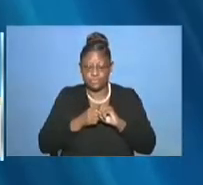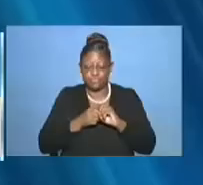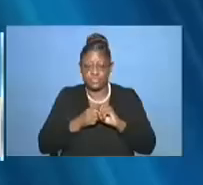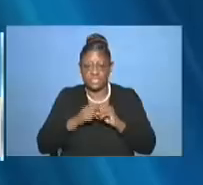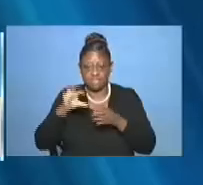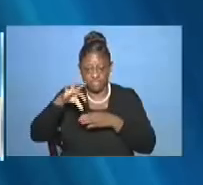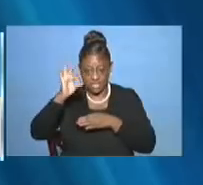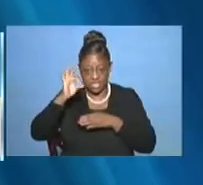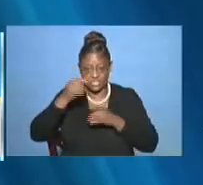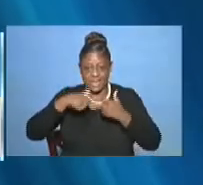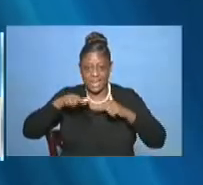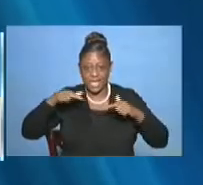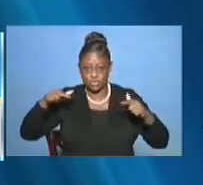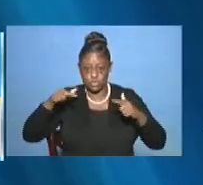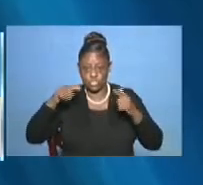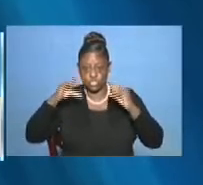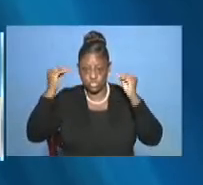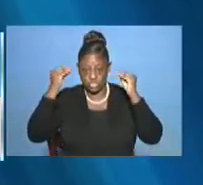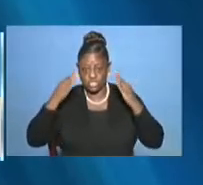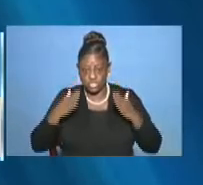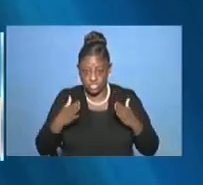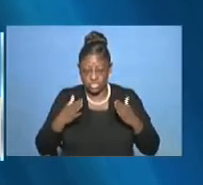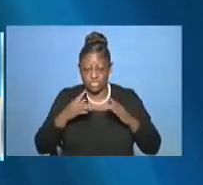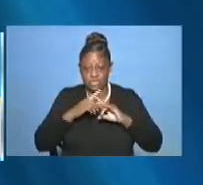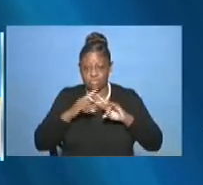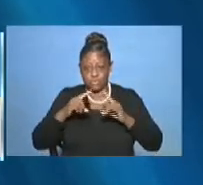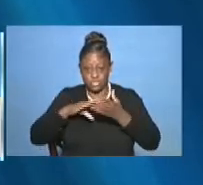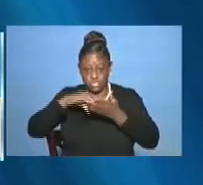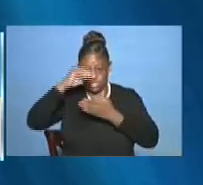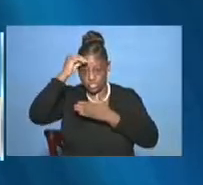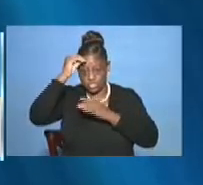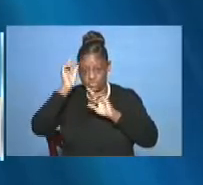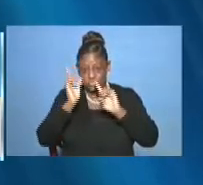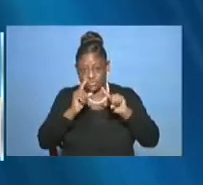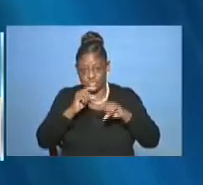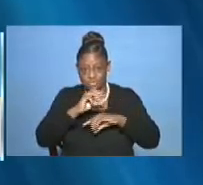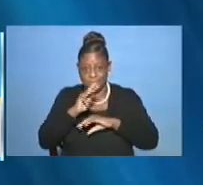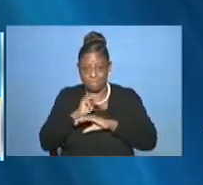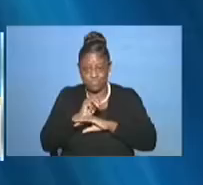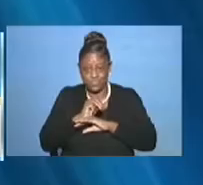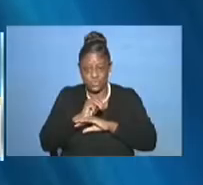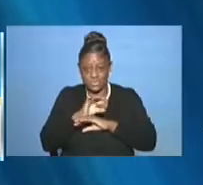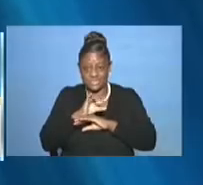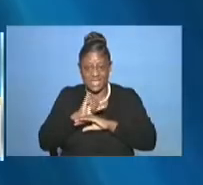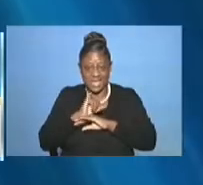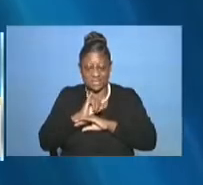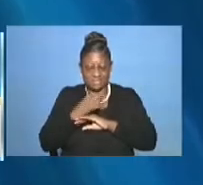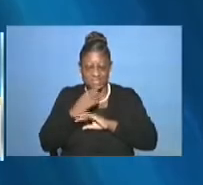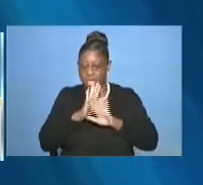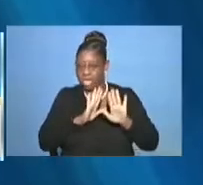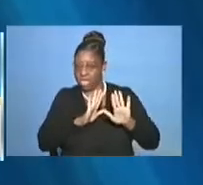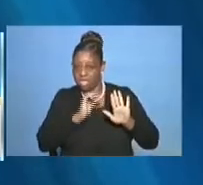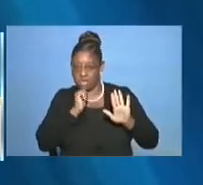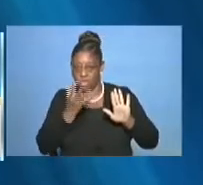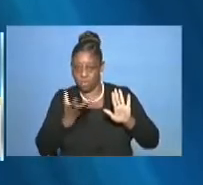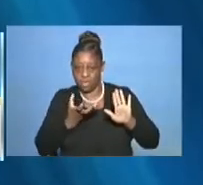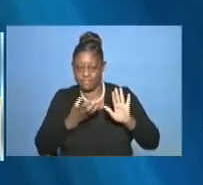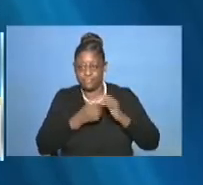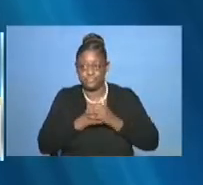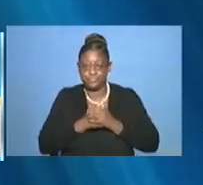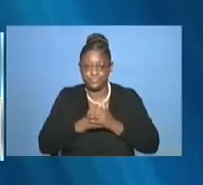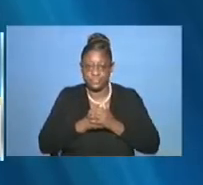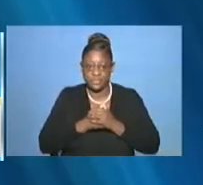arts teacher, but when she learned that she would be posted to Moores Island, she declined. And so we have